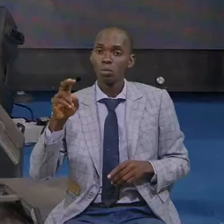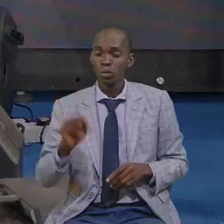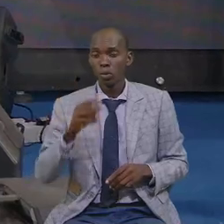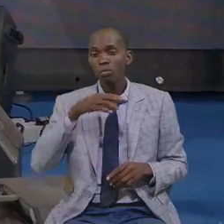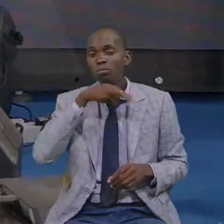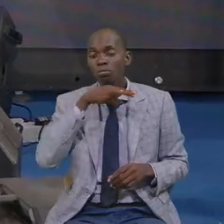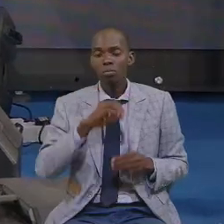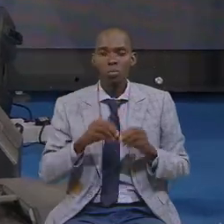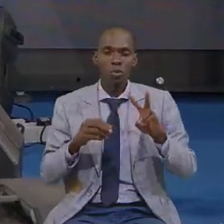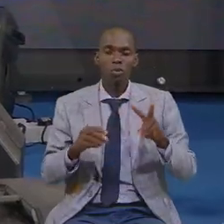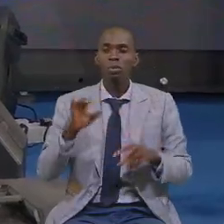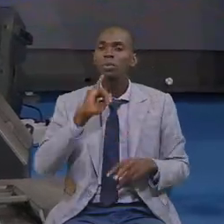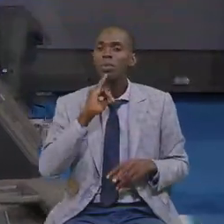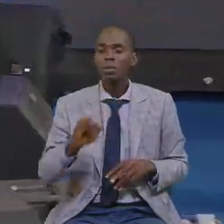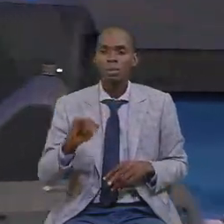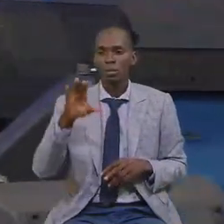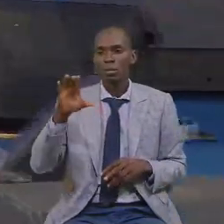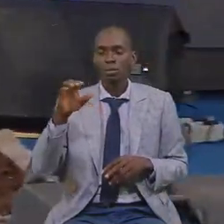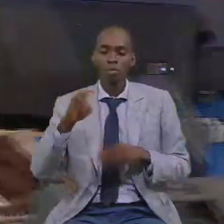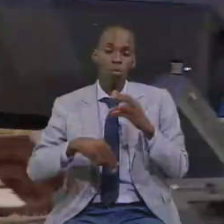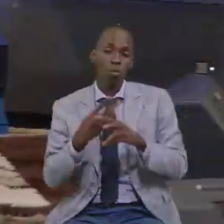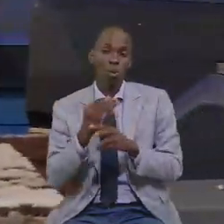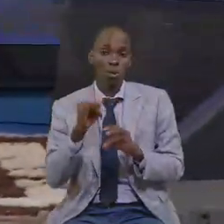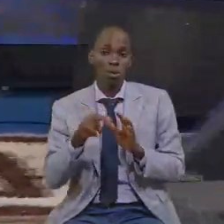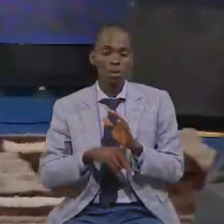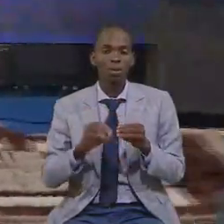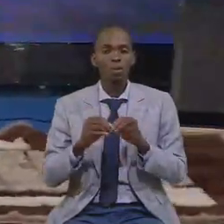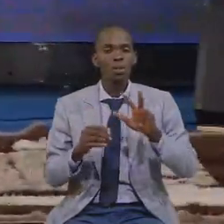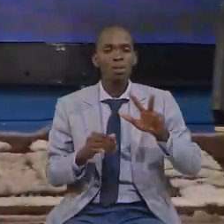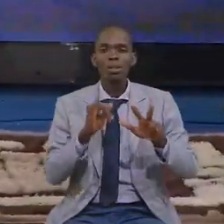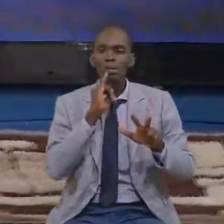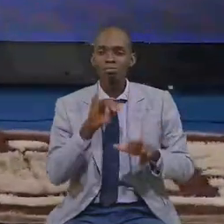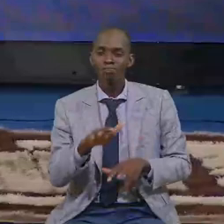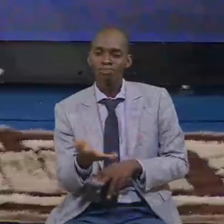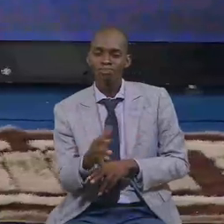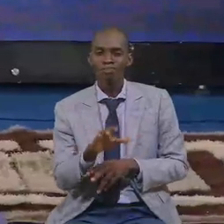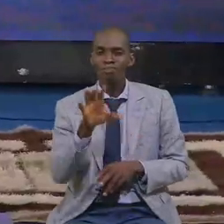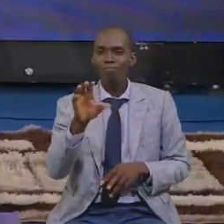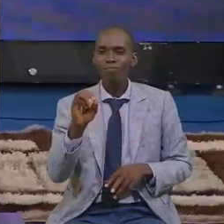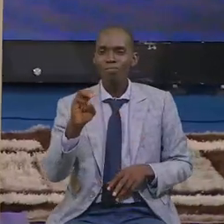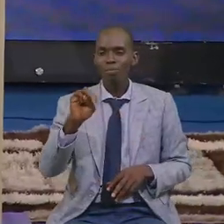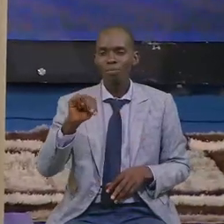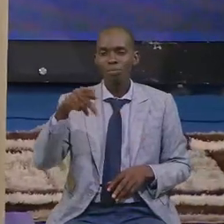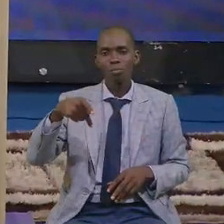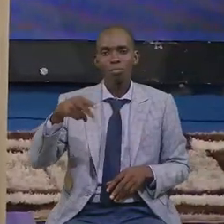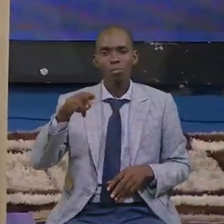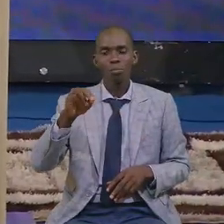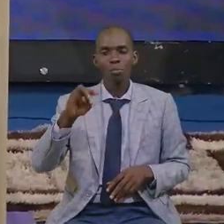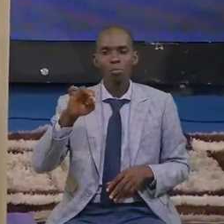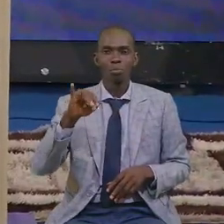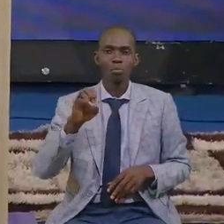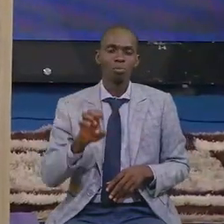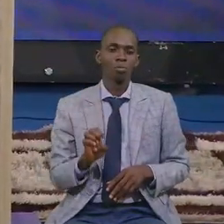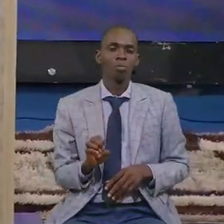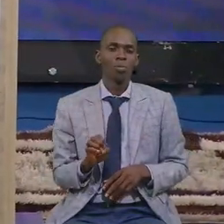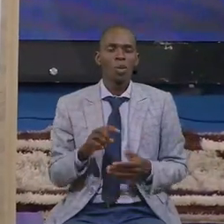is compromise. You know, there are people, they cannot stand on their two feet. I am going to do this,